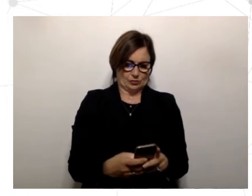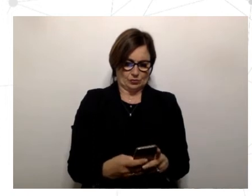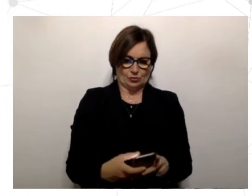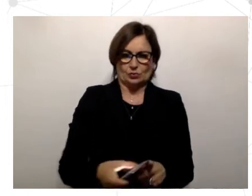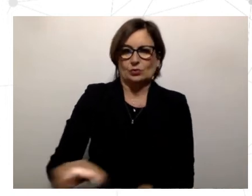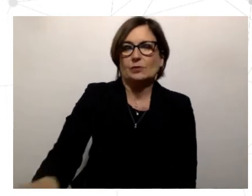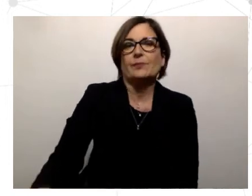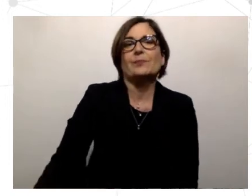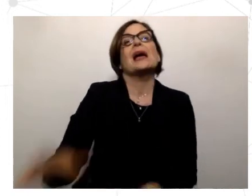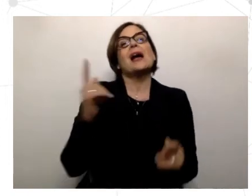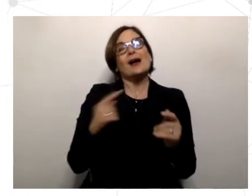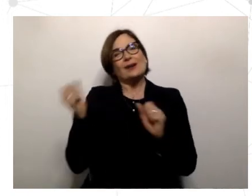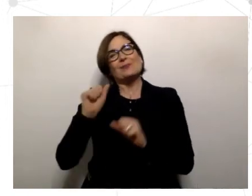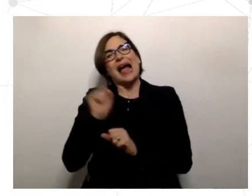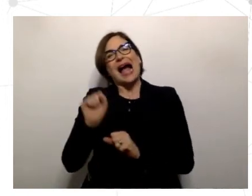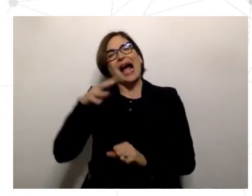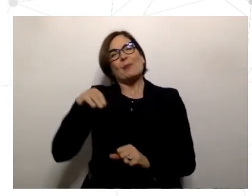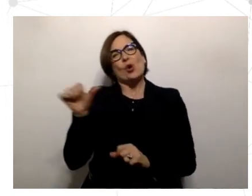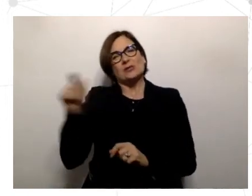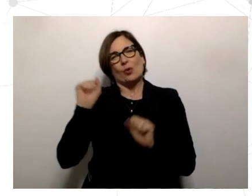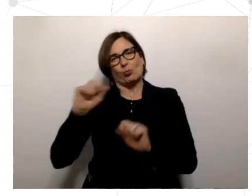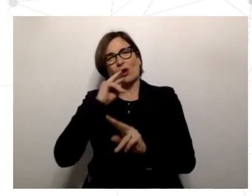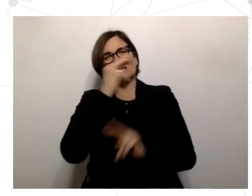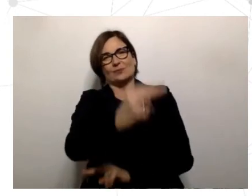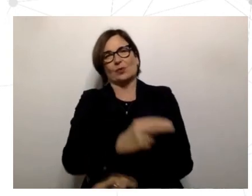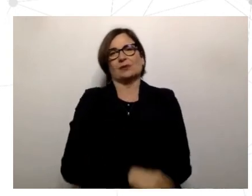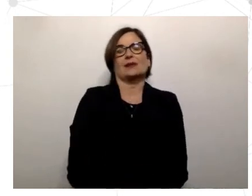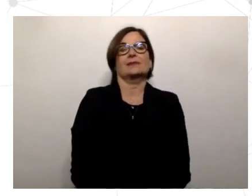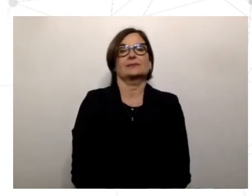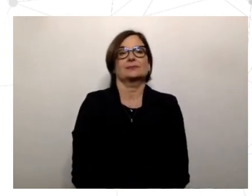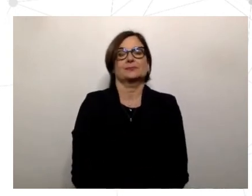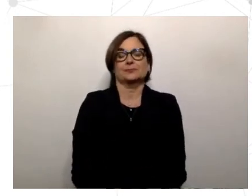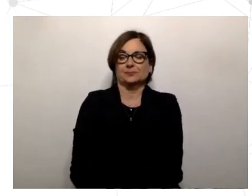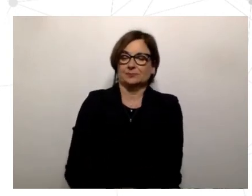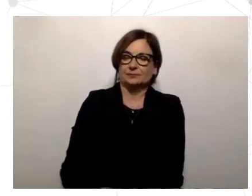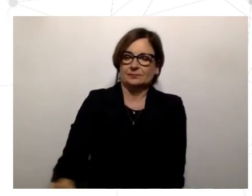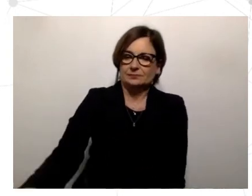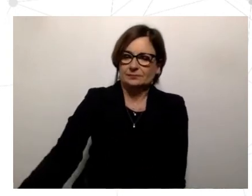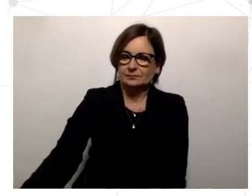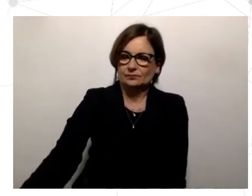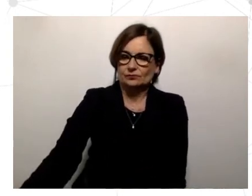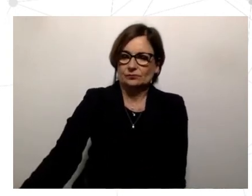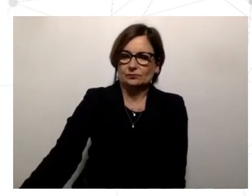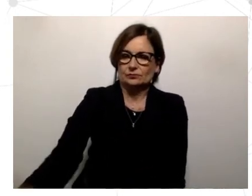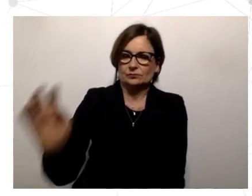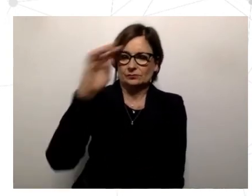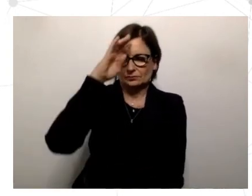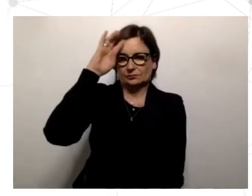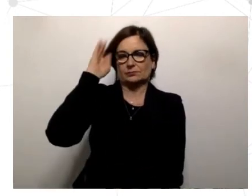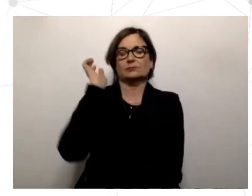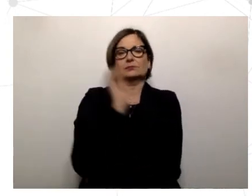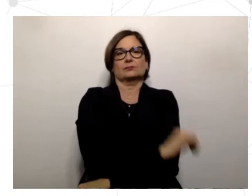per rispondere a questa domanda. Thank you. This is a great question.